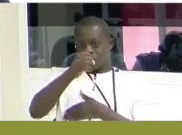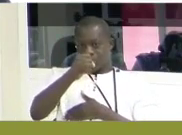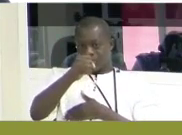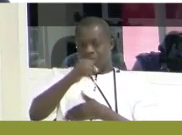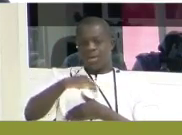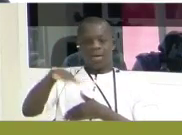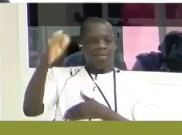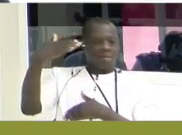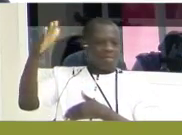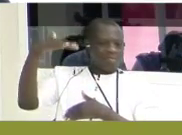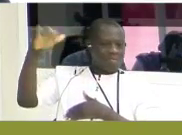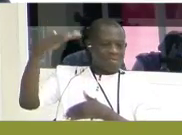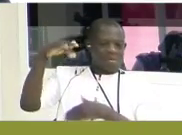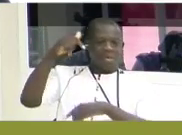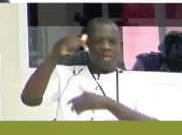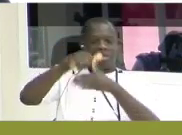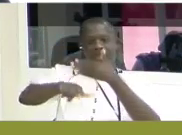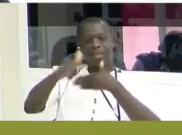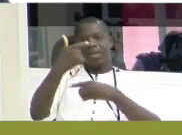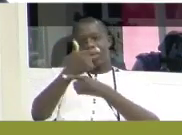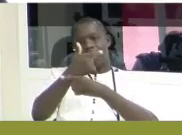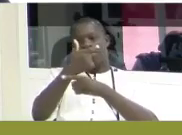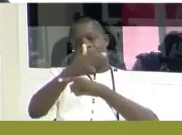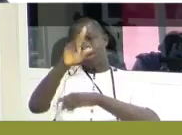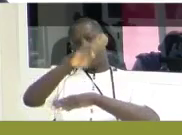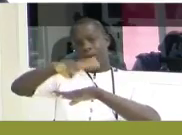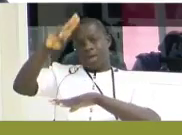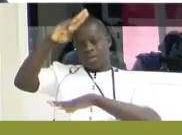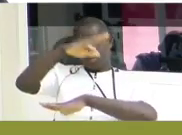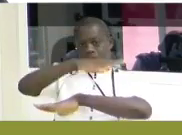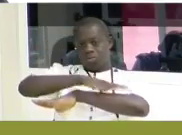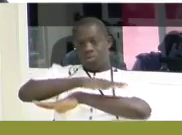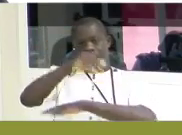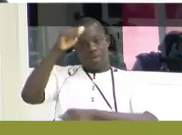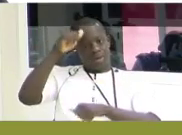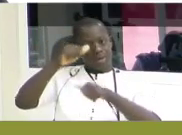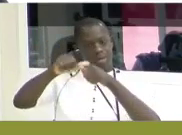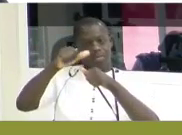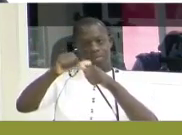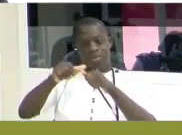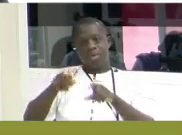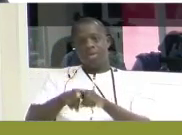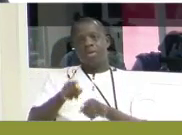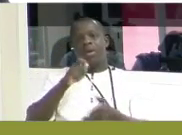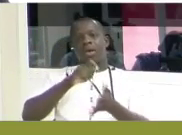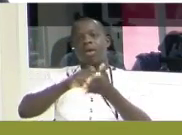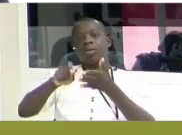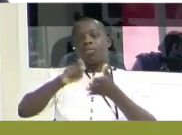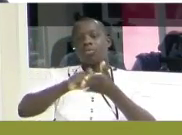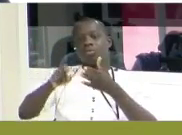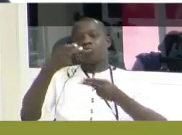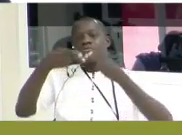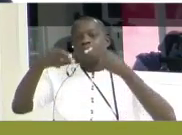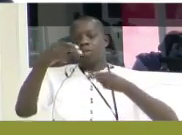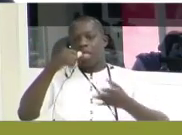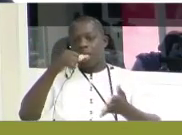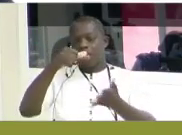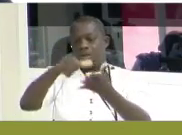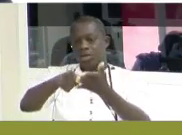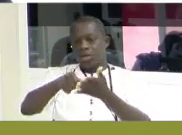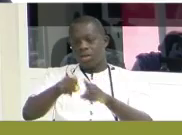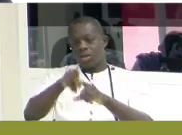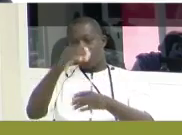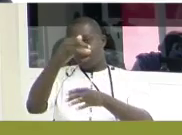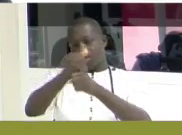I could remember when I was in Gambia High School, I was the editor-in-chief of our school newsletter. With the help of Daily